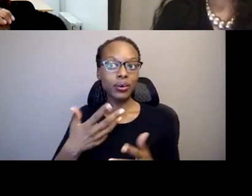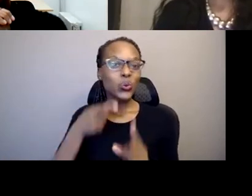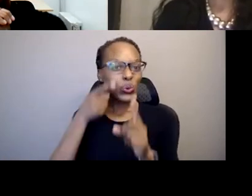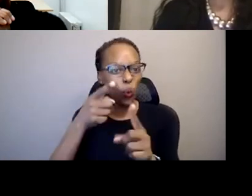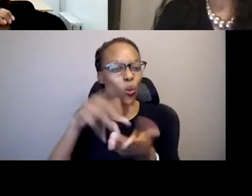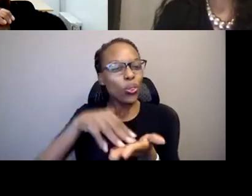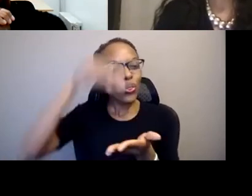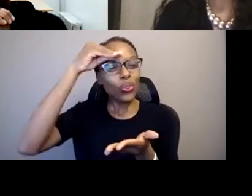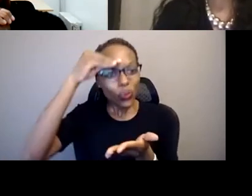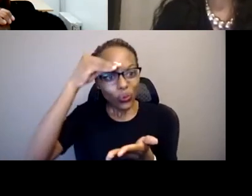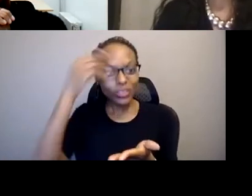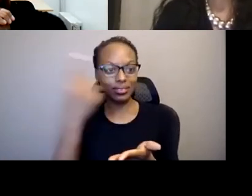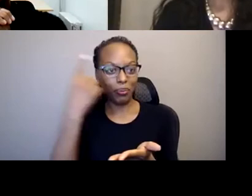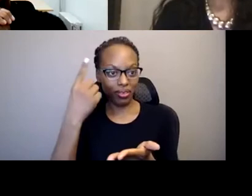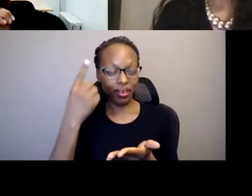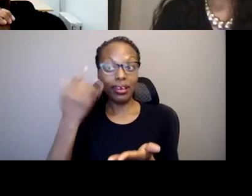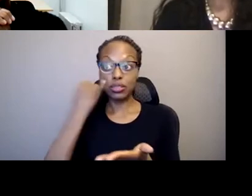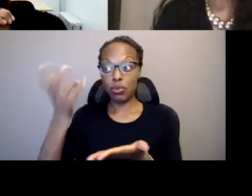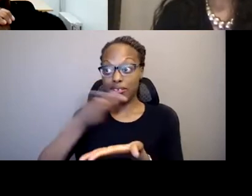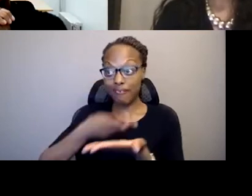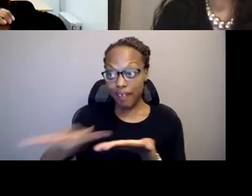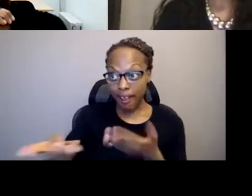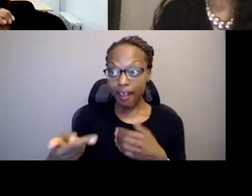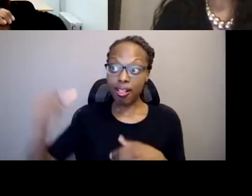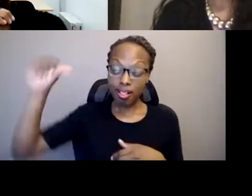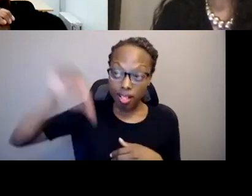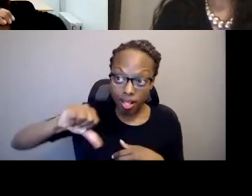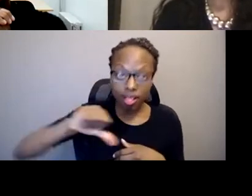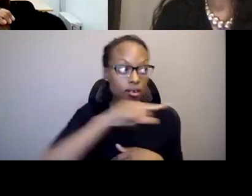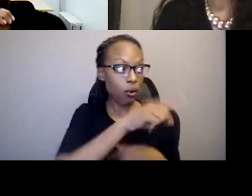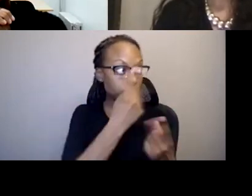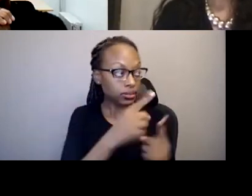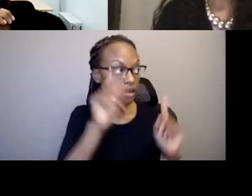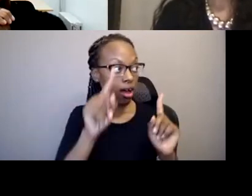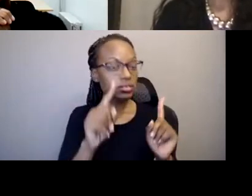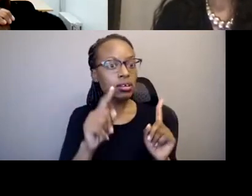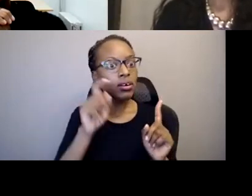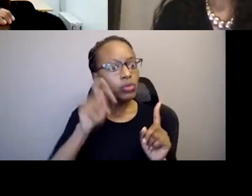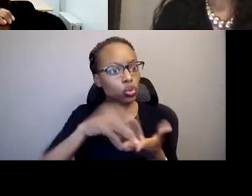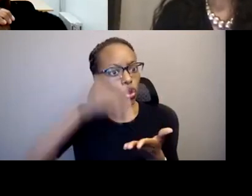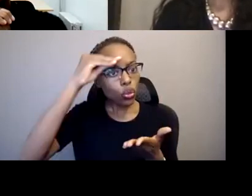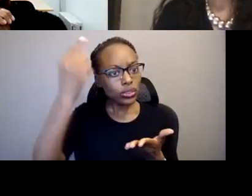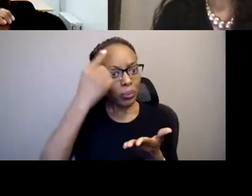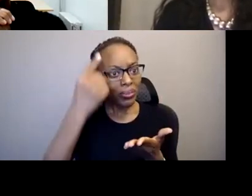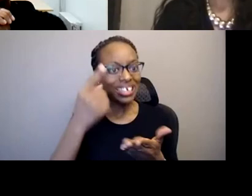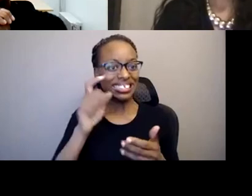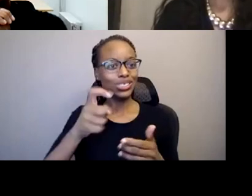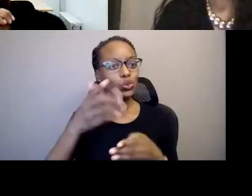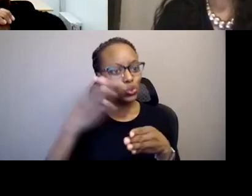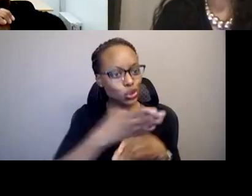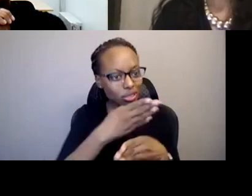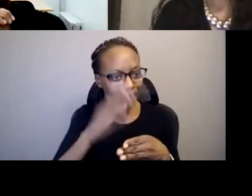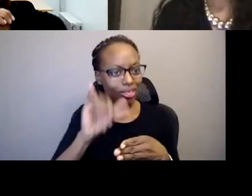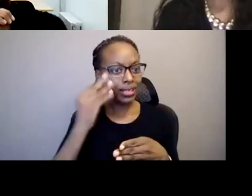experience of failed or successful attempts and share those experiences? And that's where I really feel